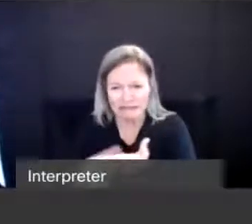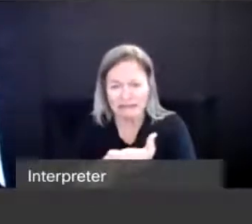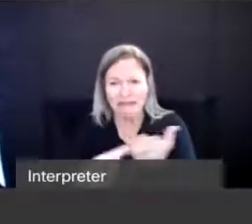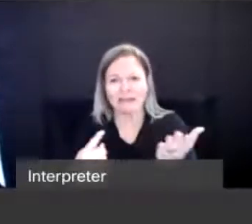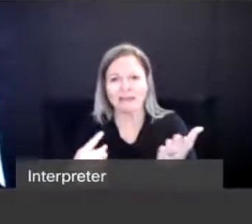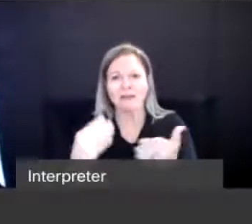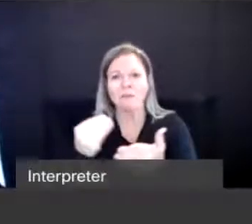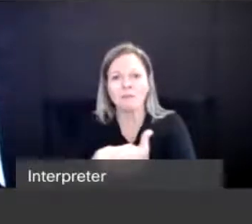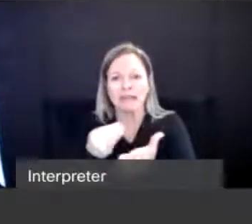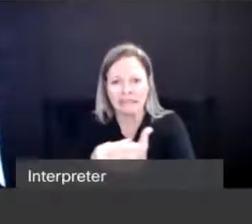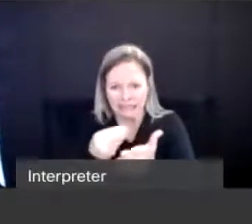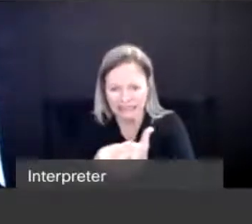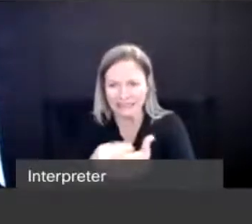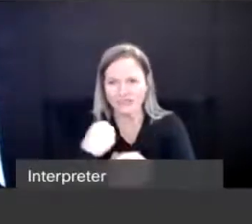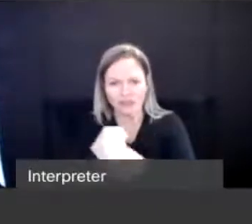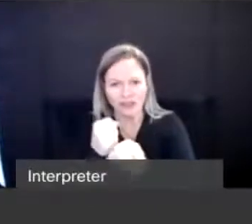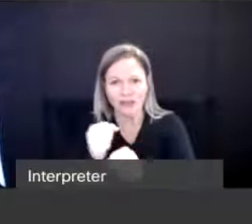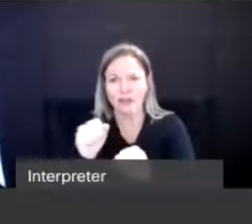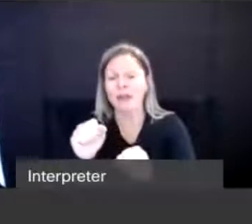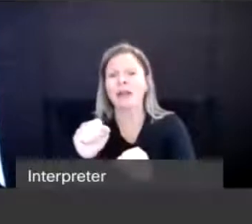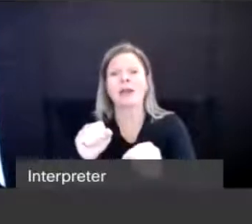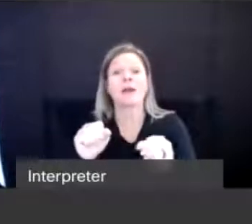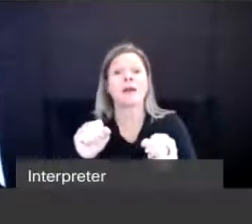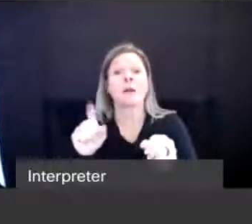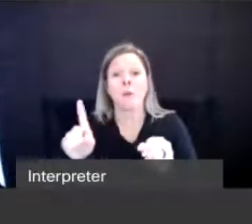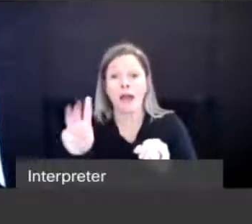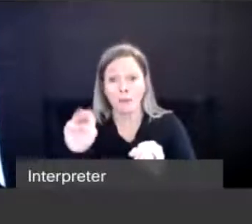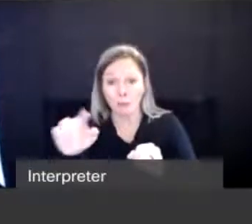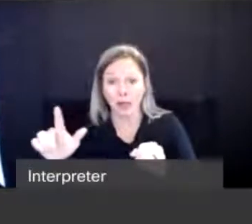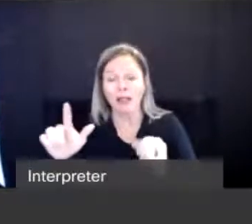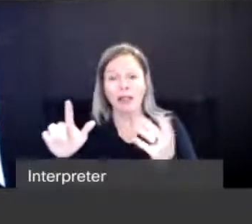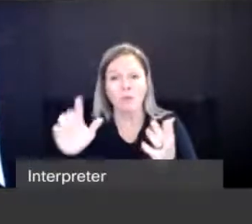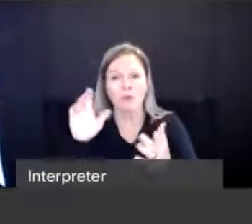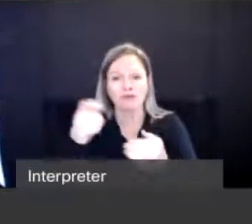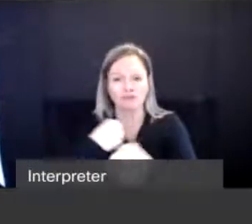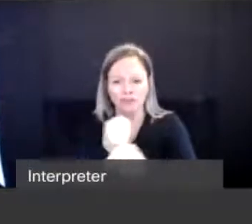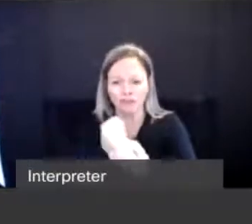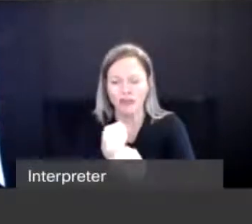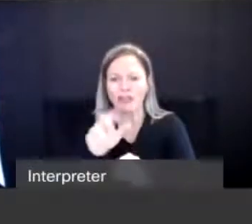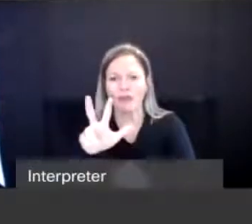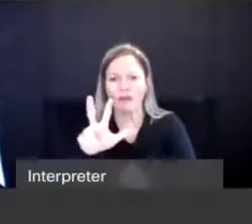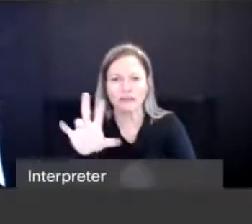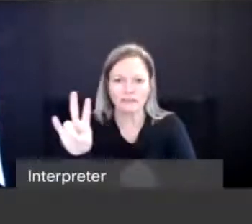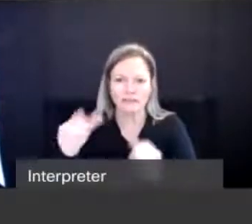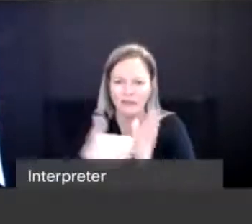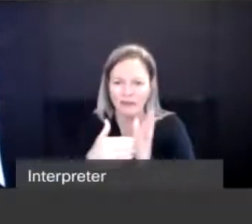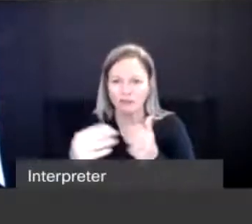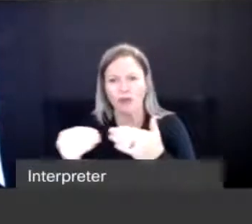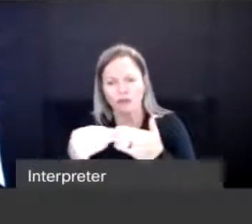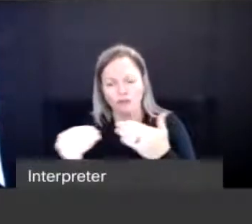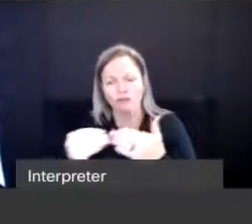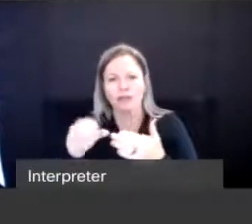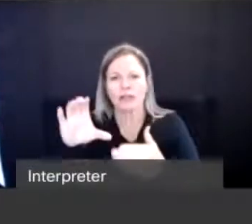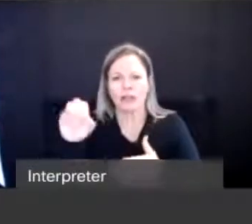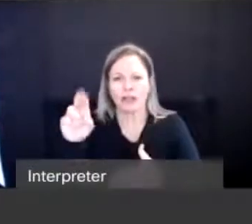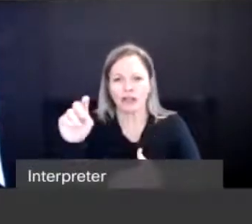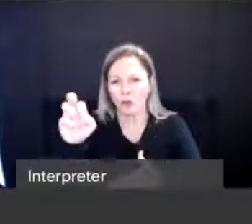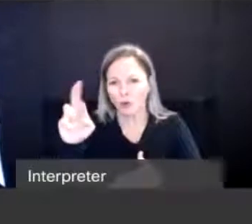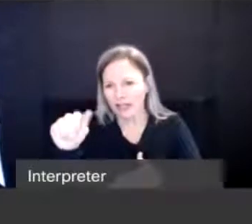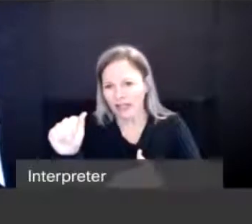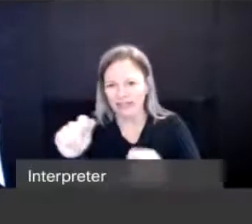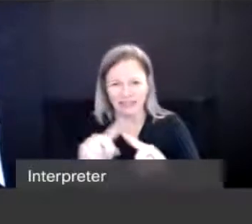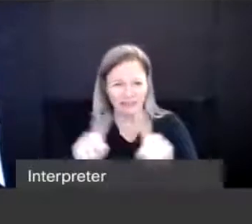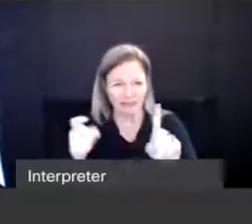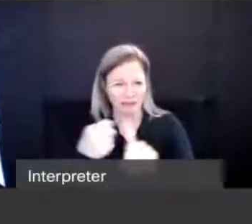dollars generate, 1 mill will generate about $70,000 in Concordia Public Schools. So much different than maybe